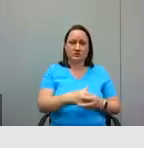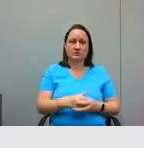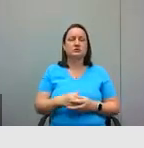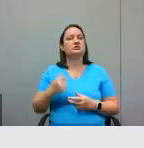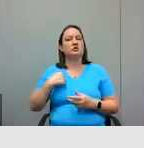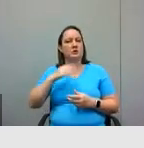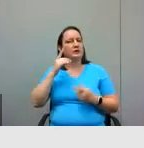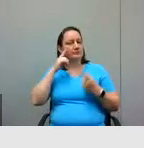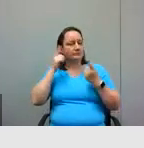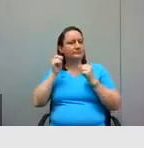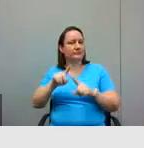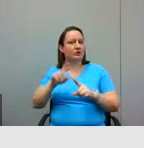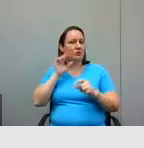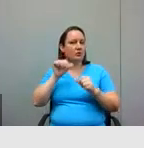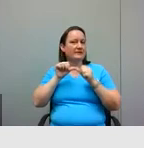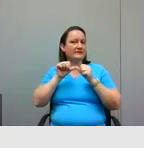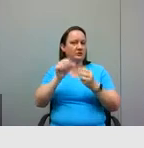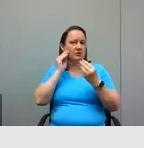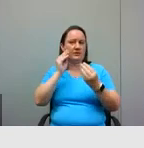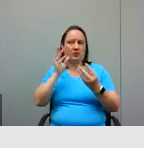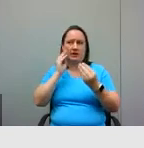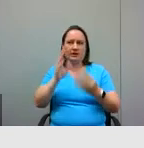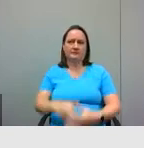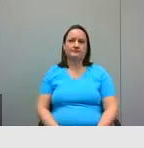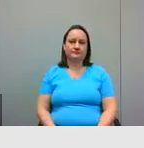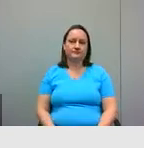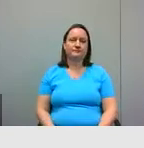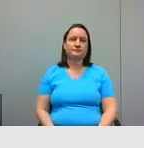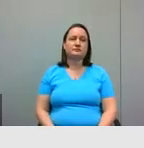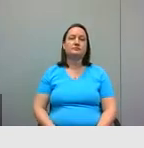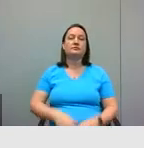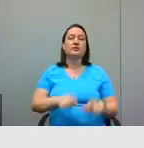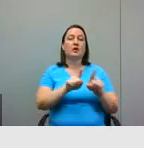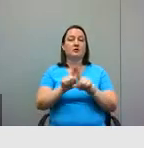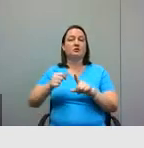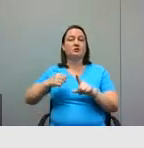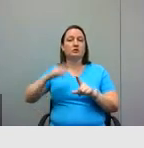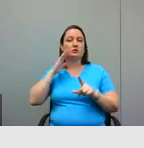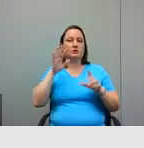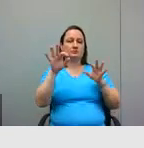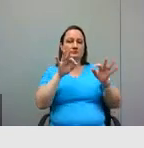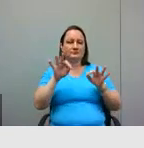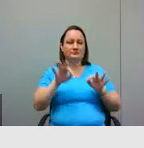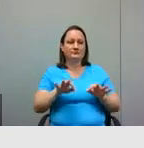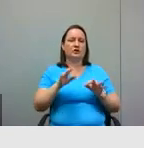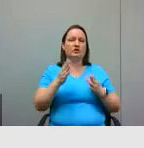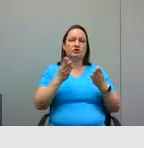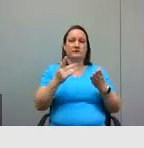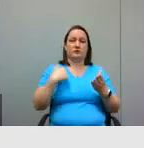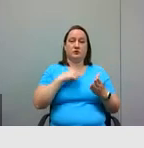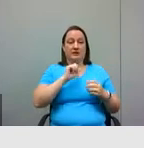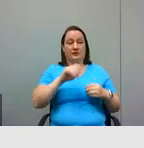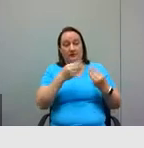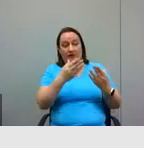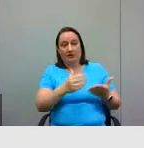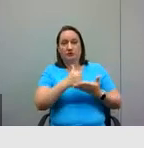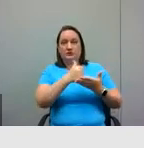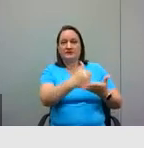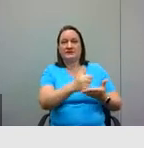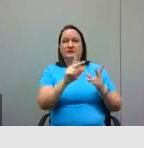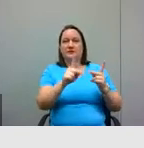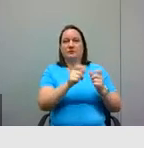going to continue to do that. And also talk about the services that we can provide to assist individuals